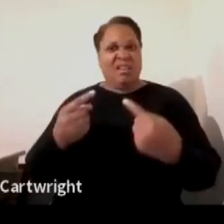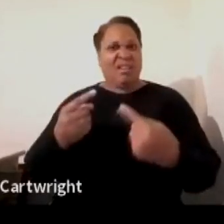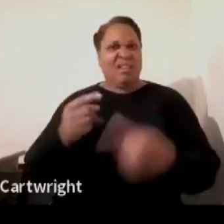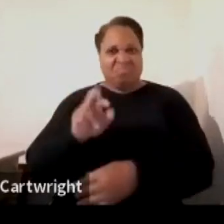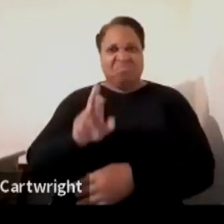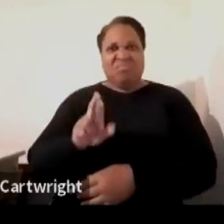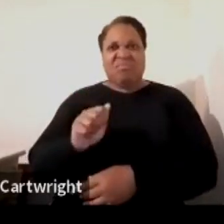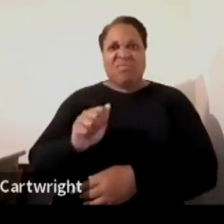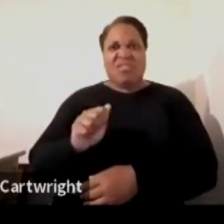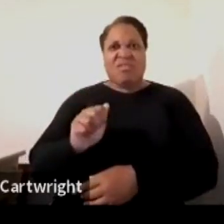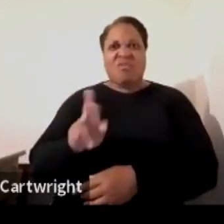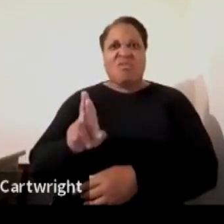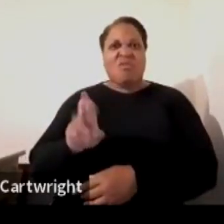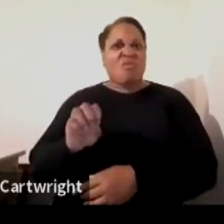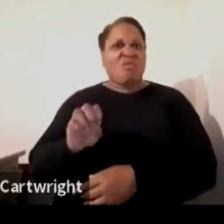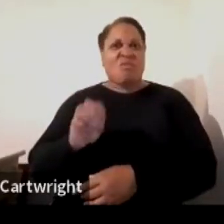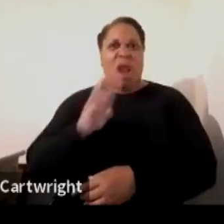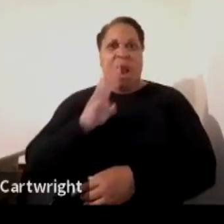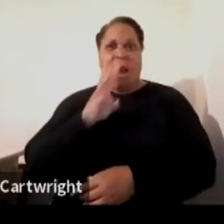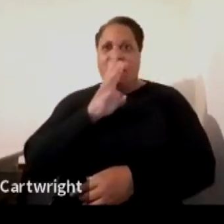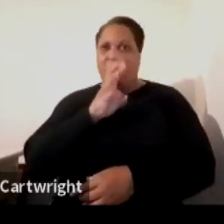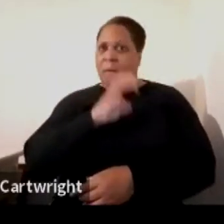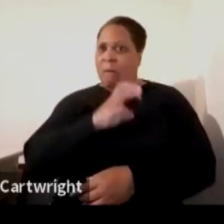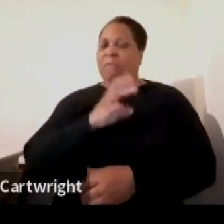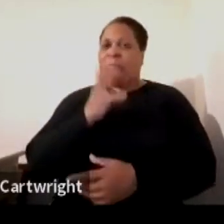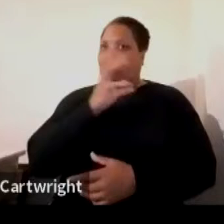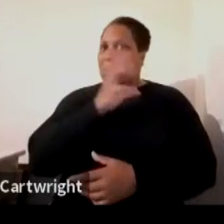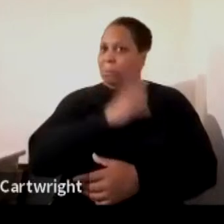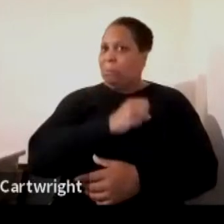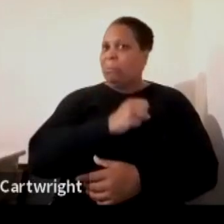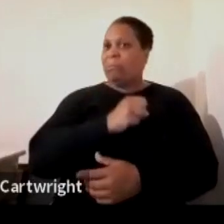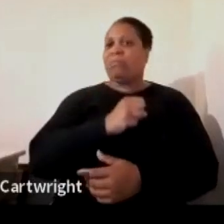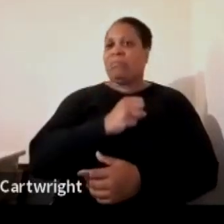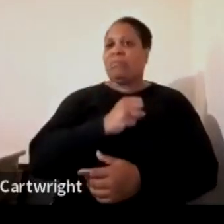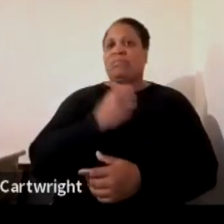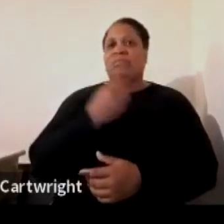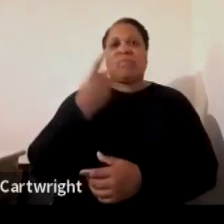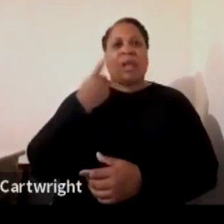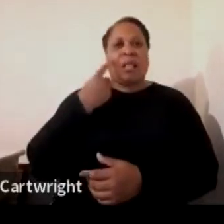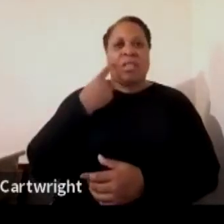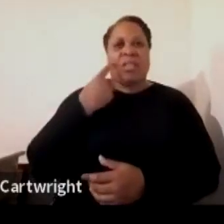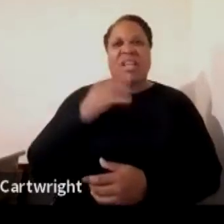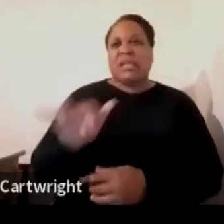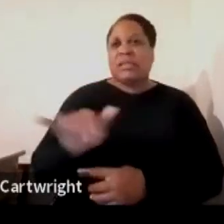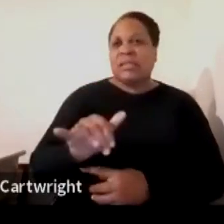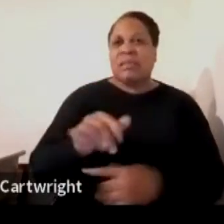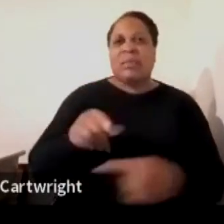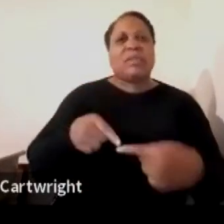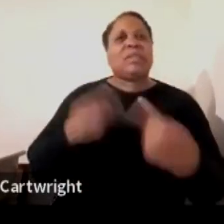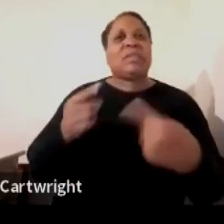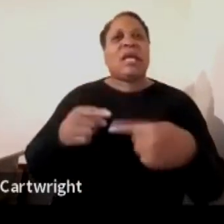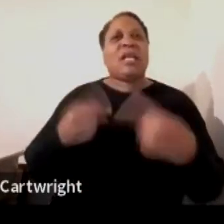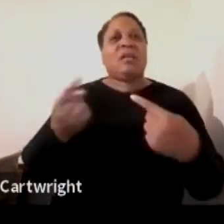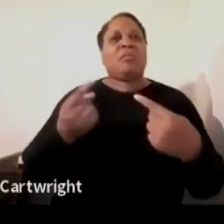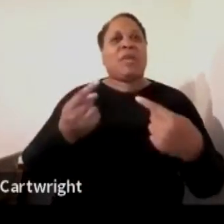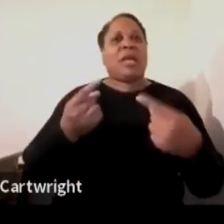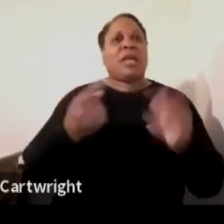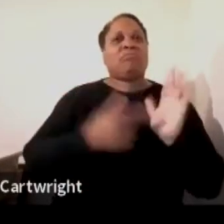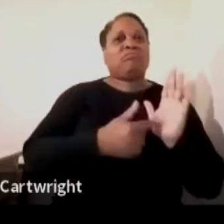So in terms of efficacy profile, very similar. In terms of side effect profiles, very similar.